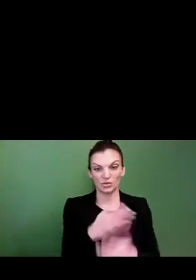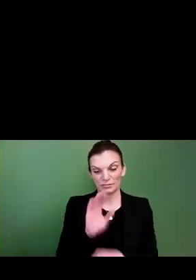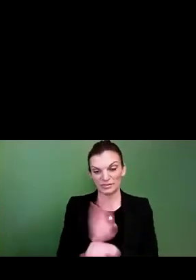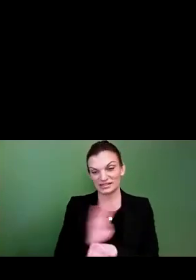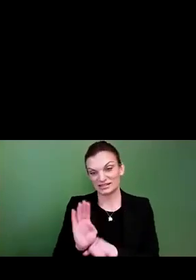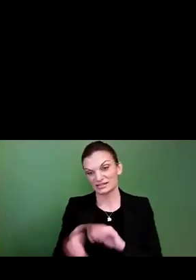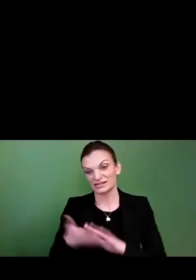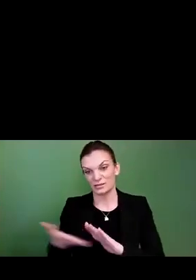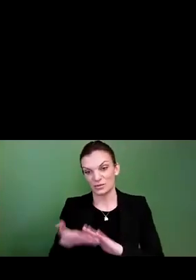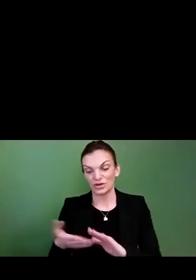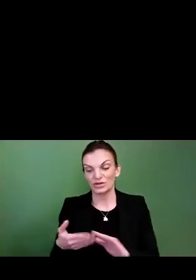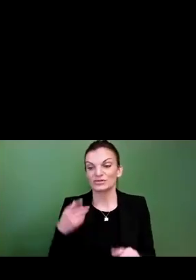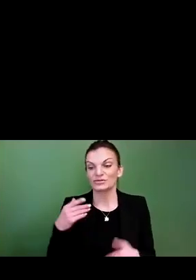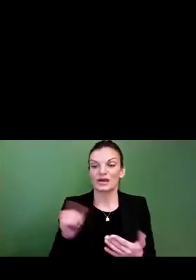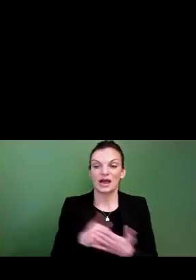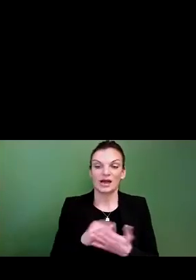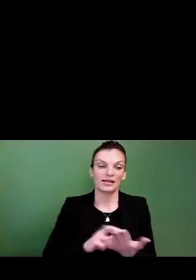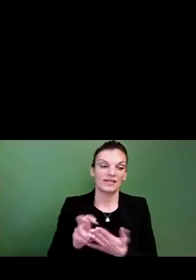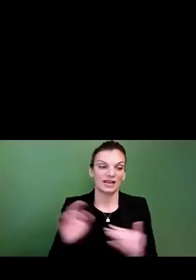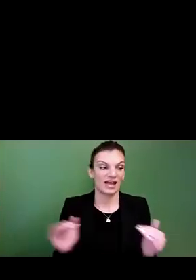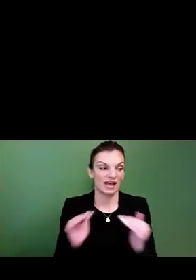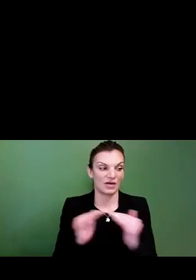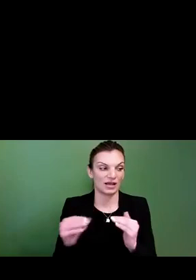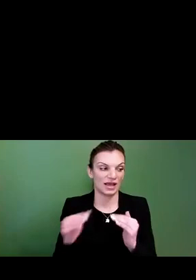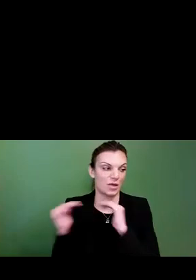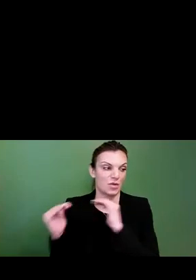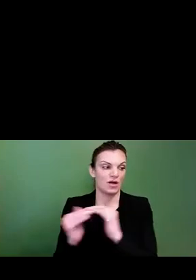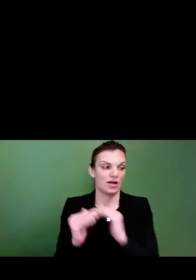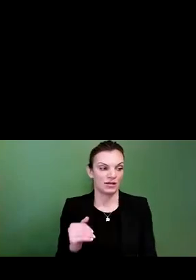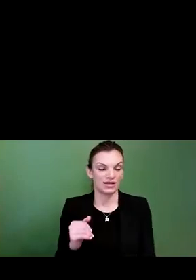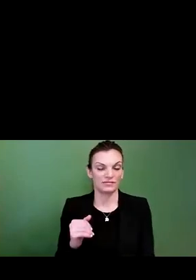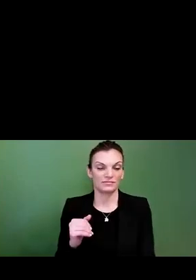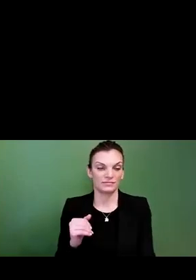operations, navigating equity and equality.